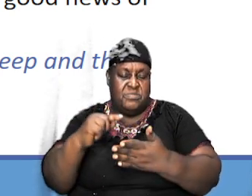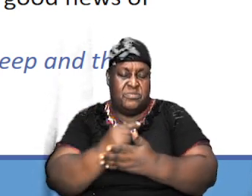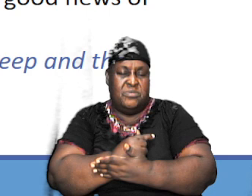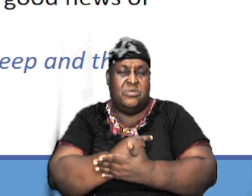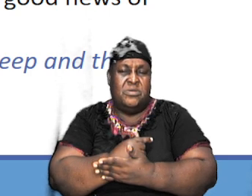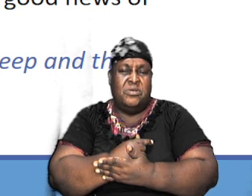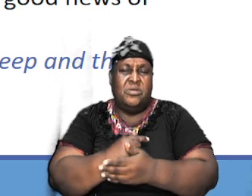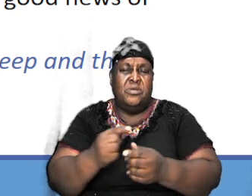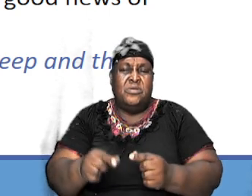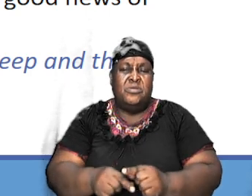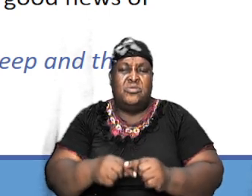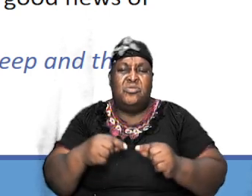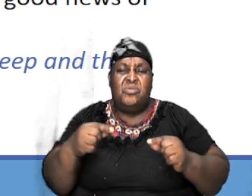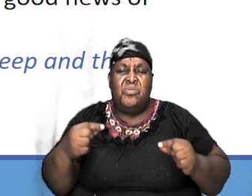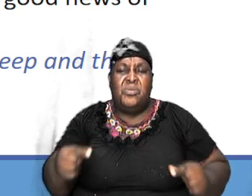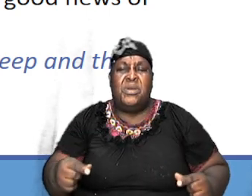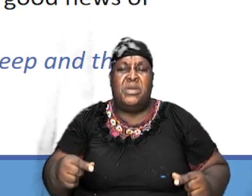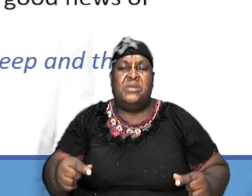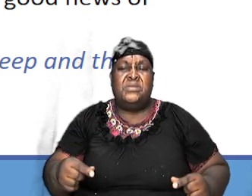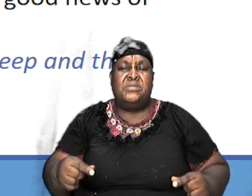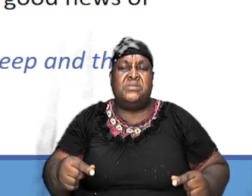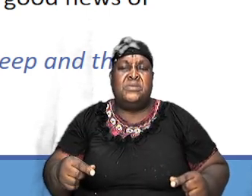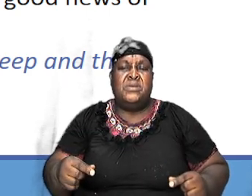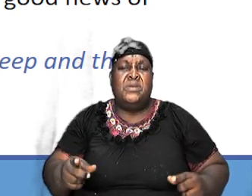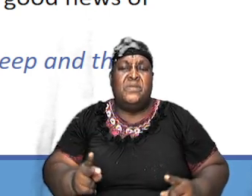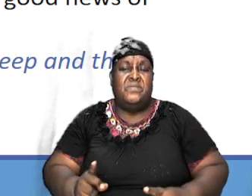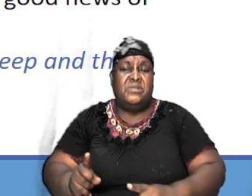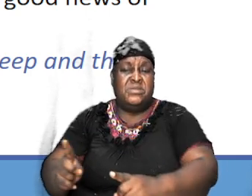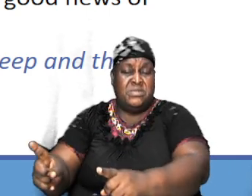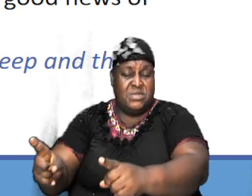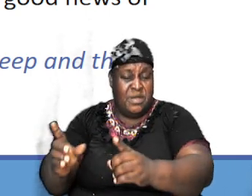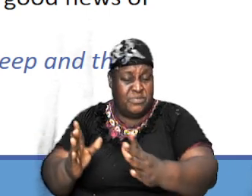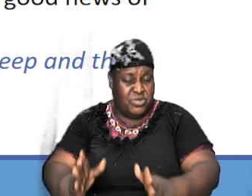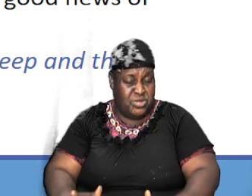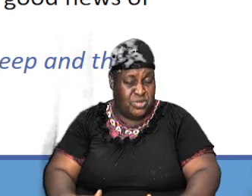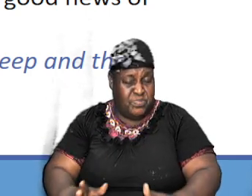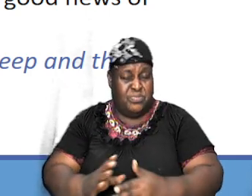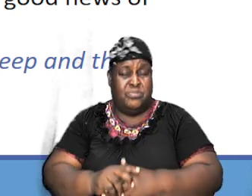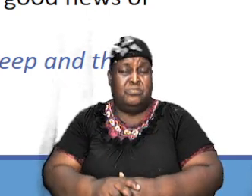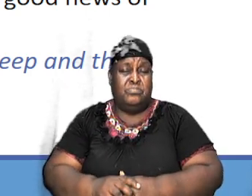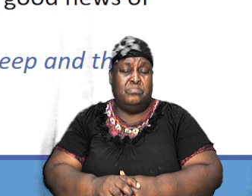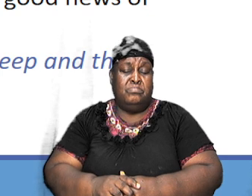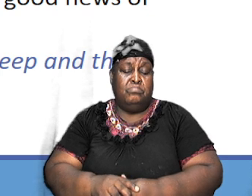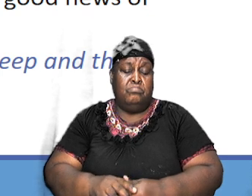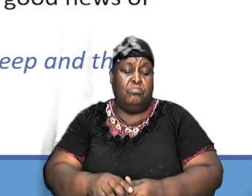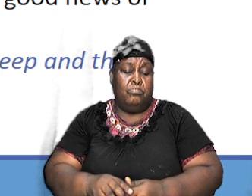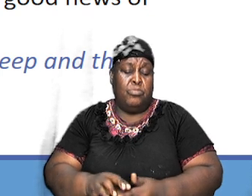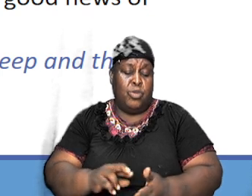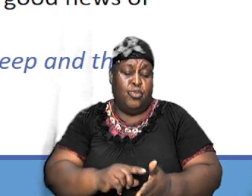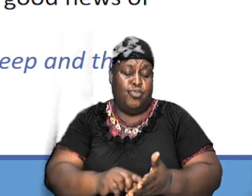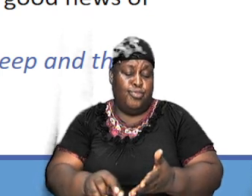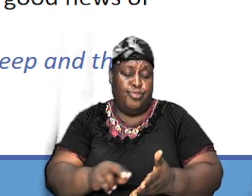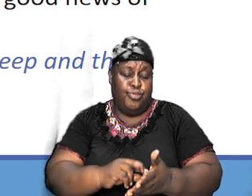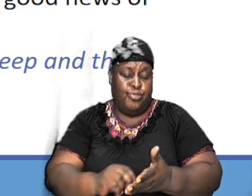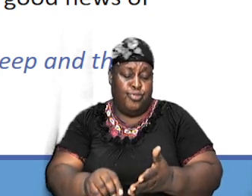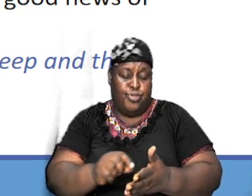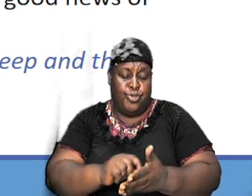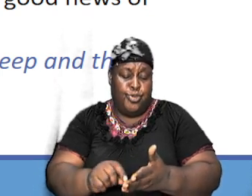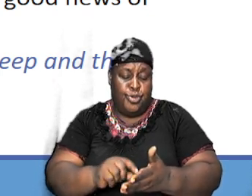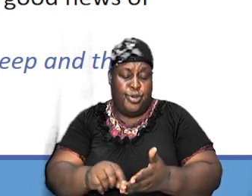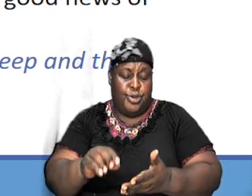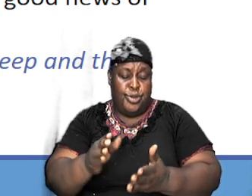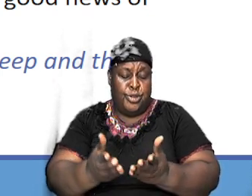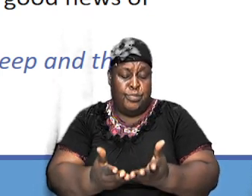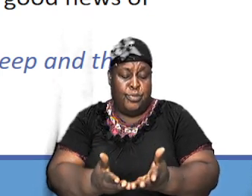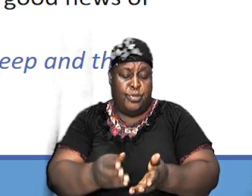great emphasis placed on discipleship. So, when you read the book of Luke, there's a great emphasis. Jesus placed a lot